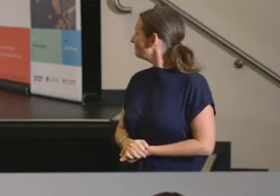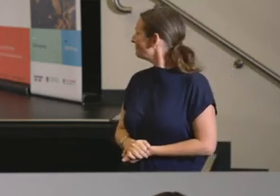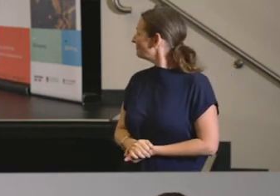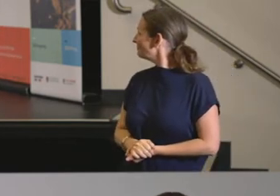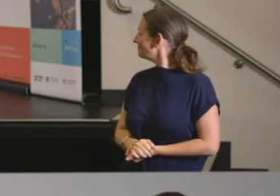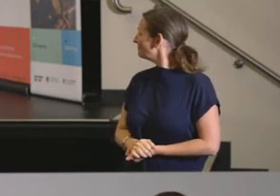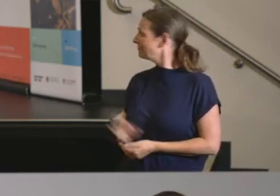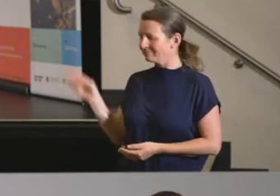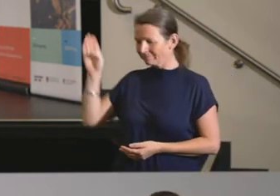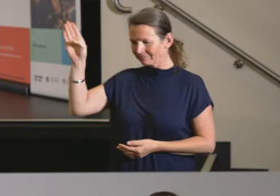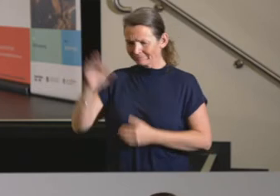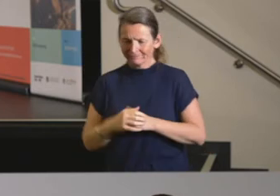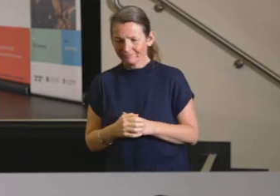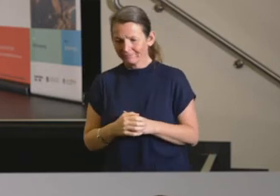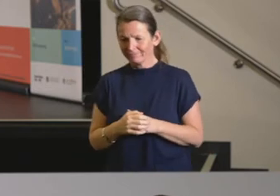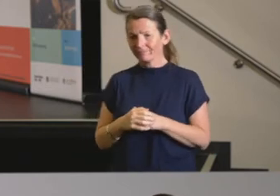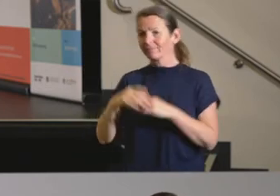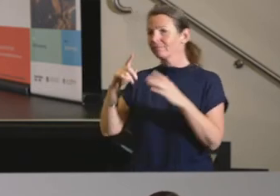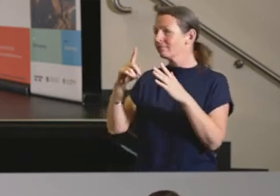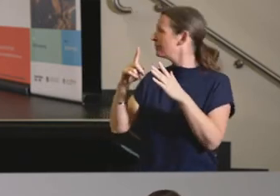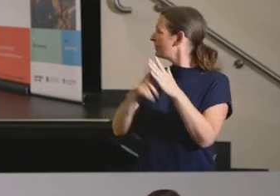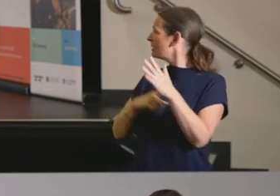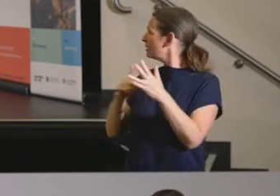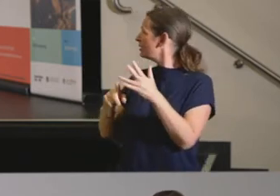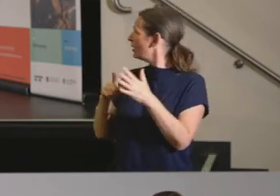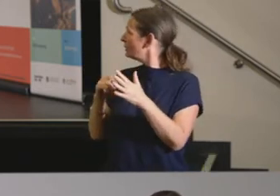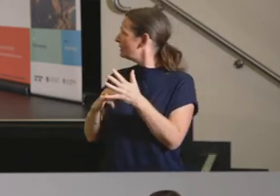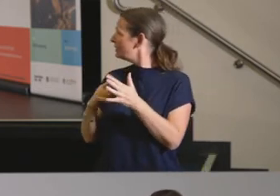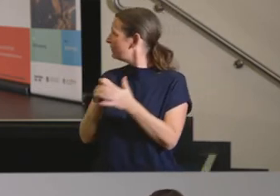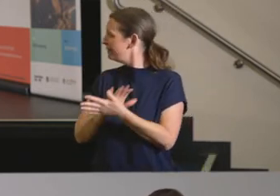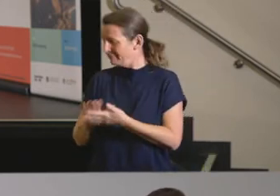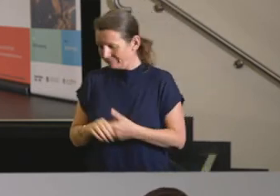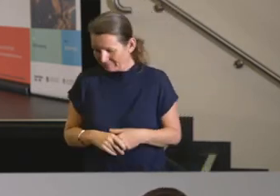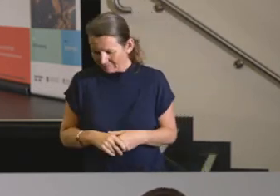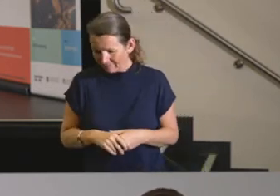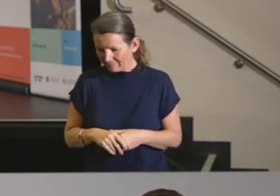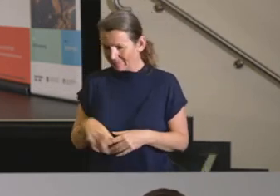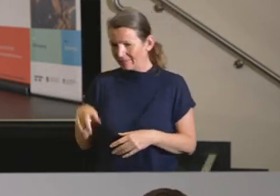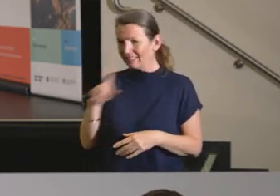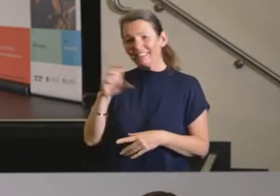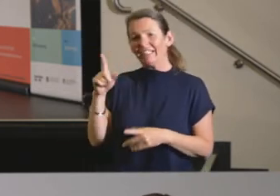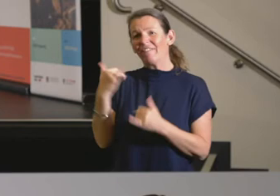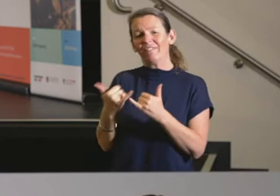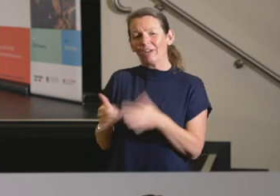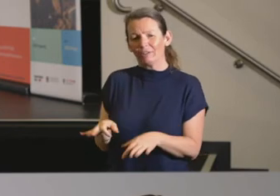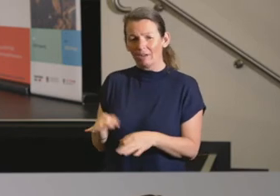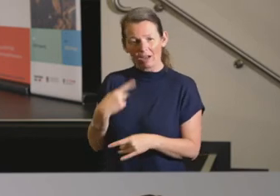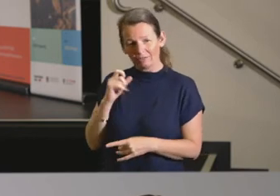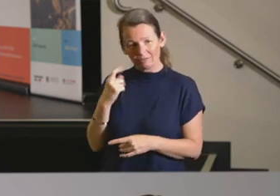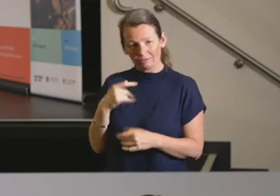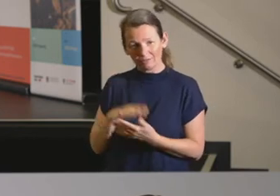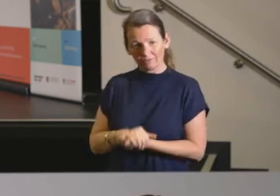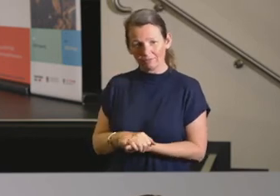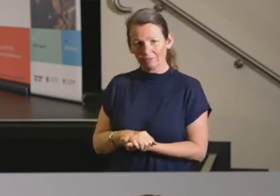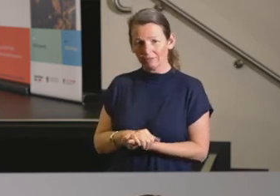Joseph. Yeah, it was really hit on the head here. My reflection is very, very, very similar to Srilatha's reflection, and